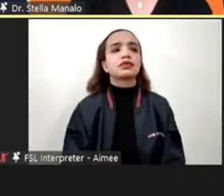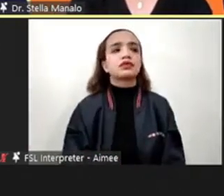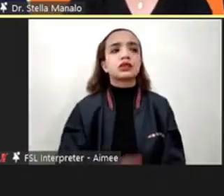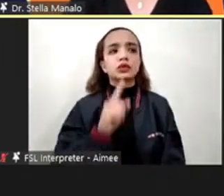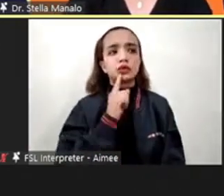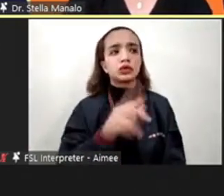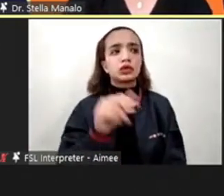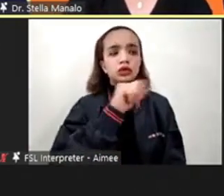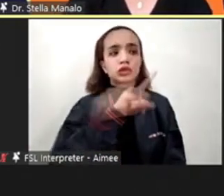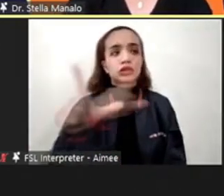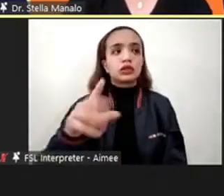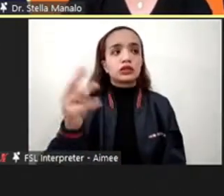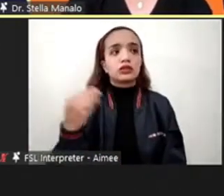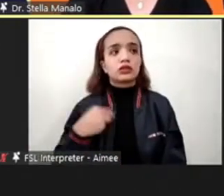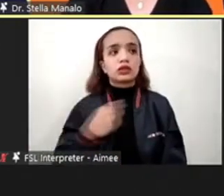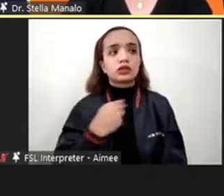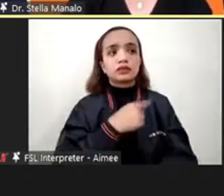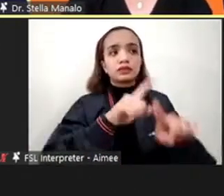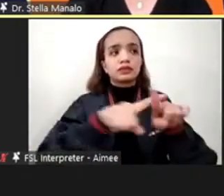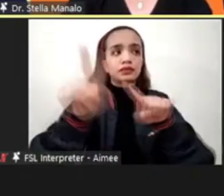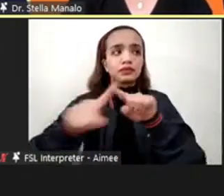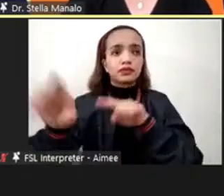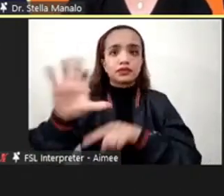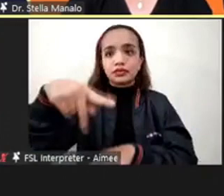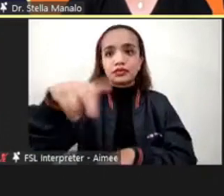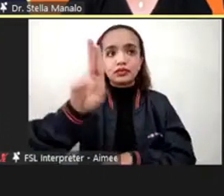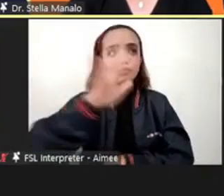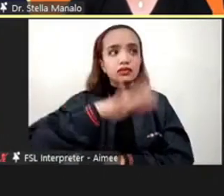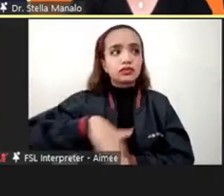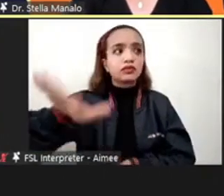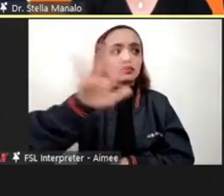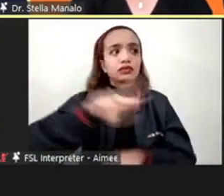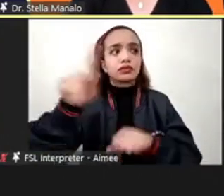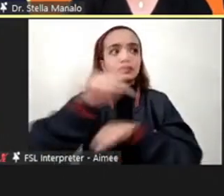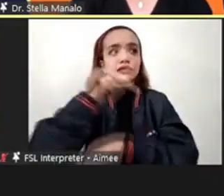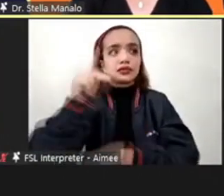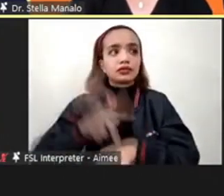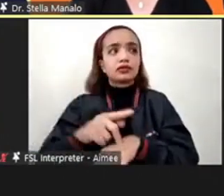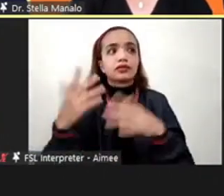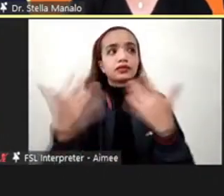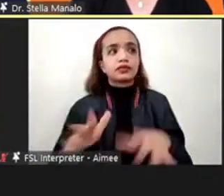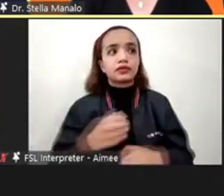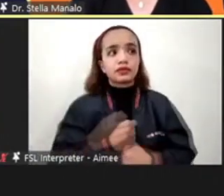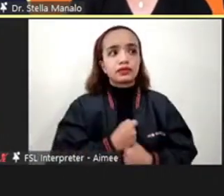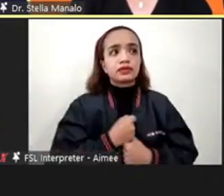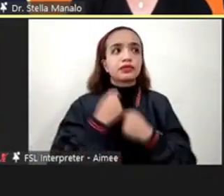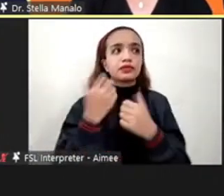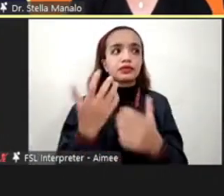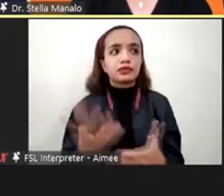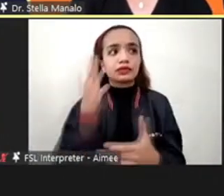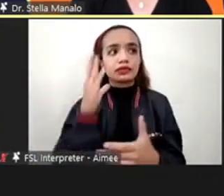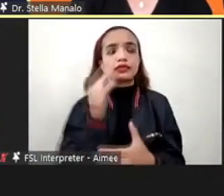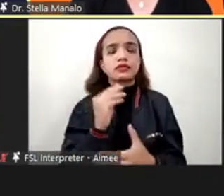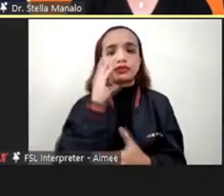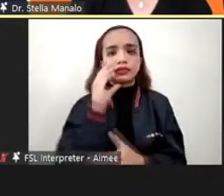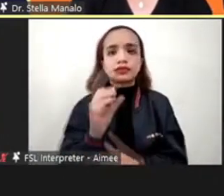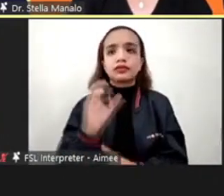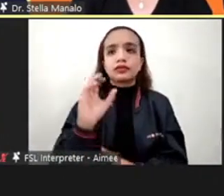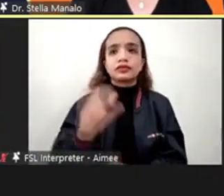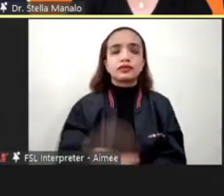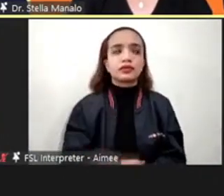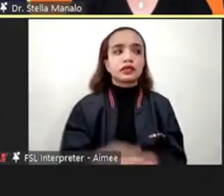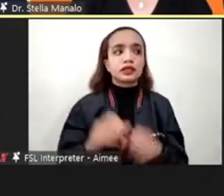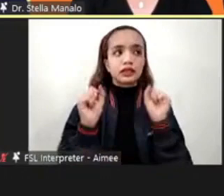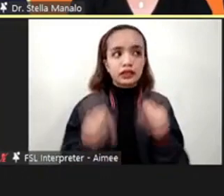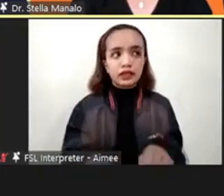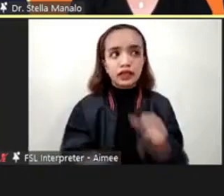are members of various CPUs all over the Philippines have experienced what we went through in CPU. So you can